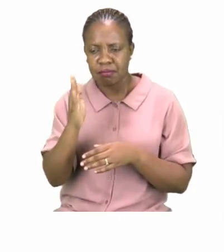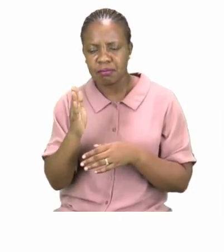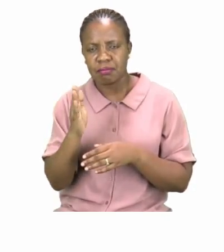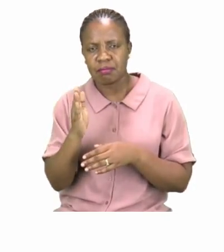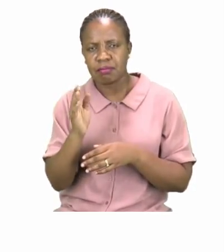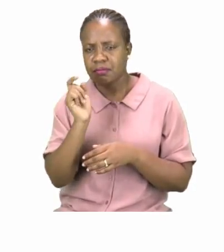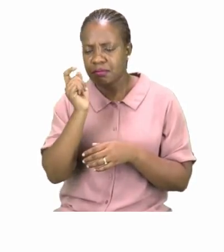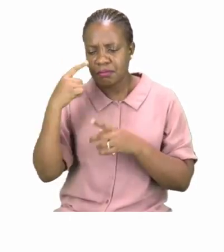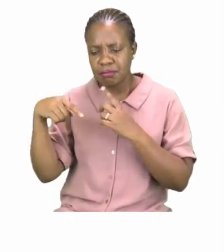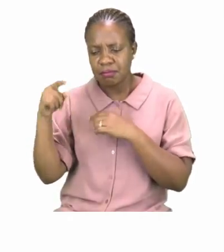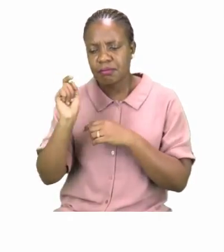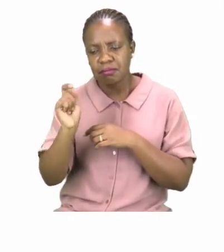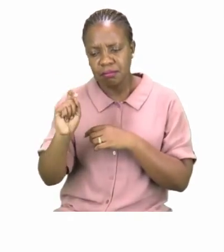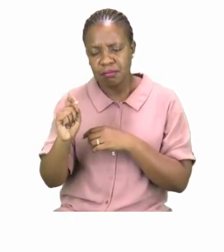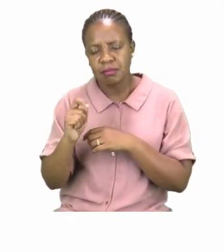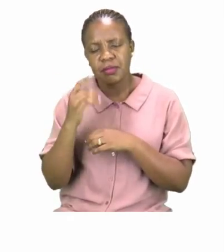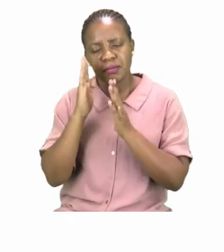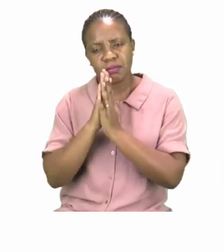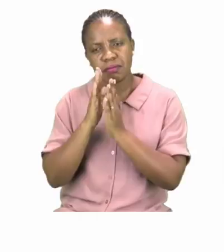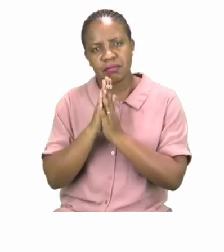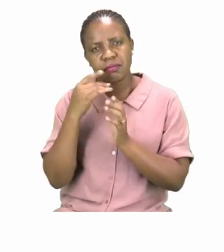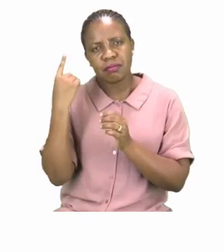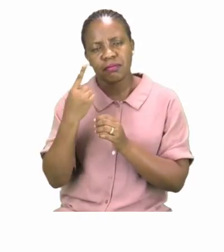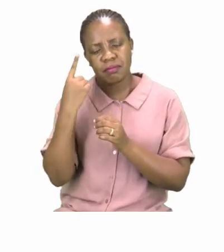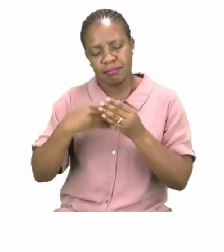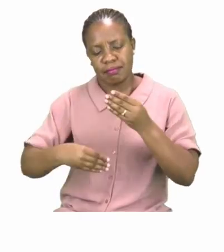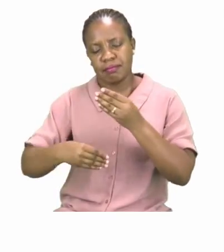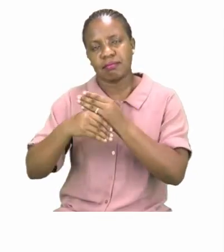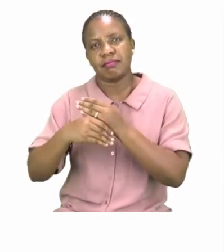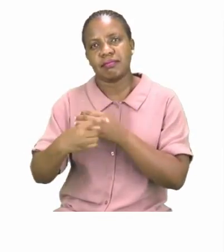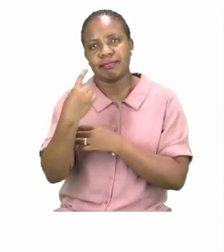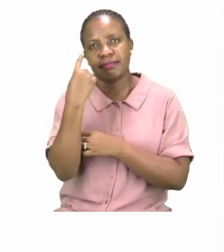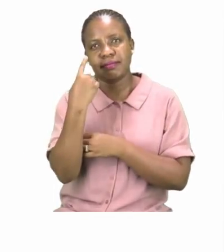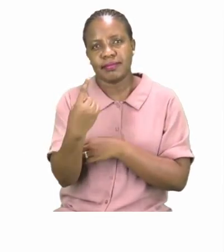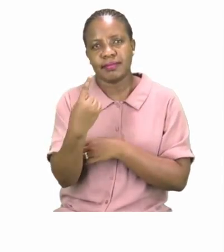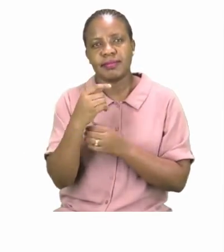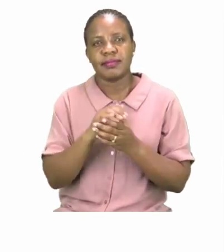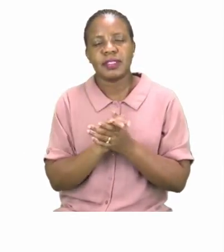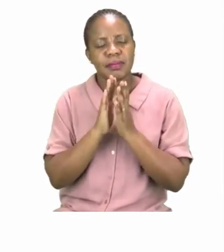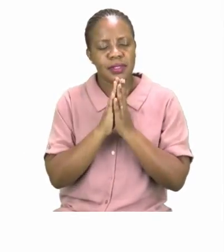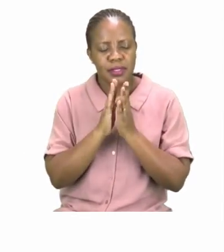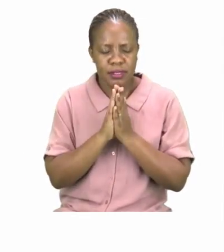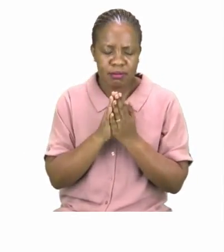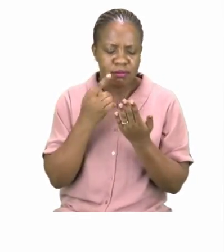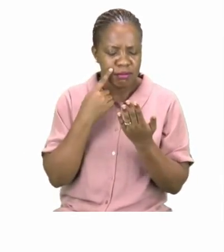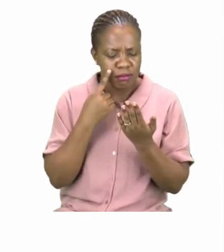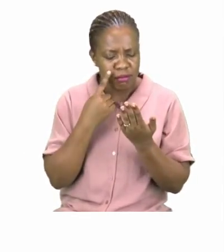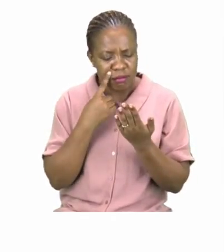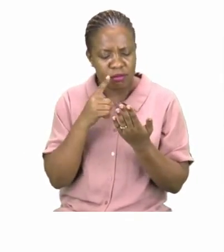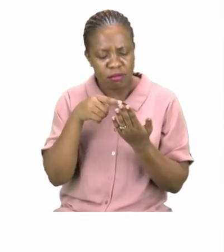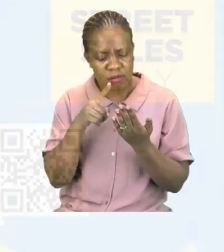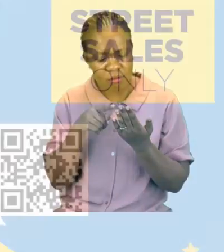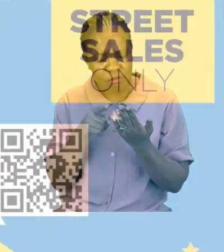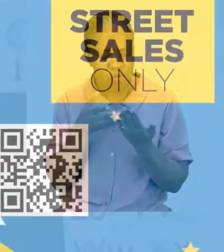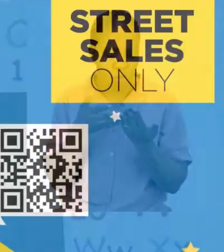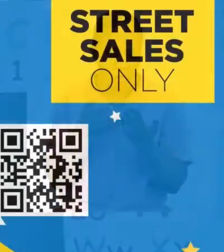S. Please make sure you check, and I will see you just now after our advert